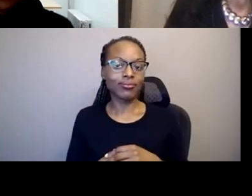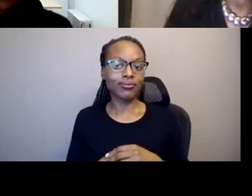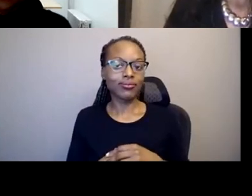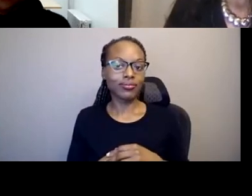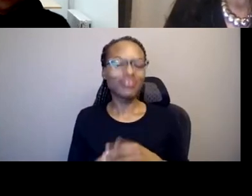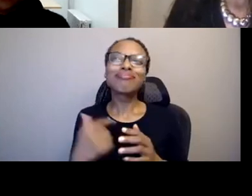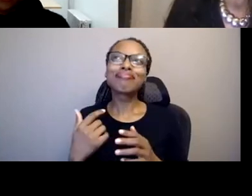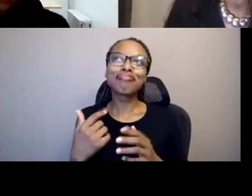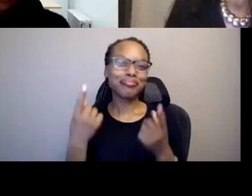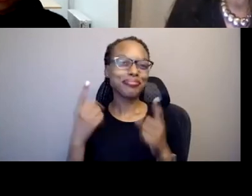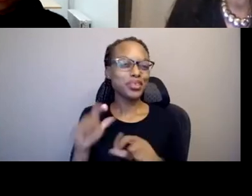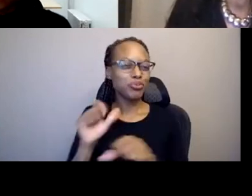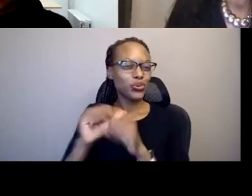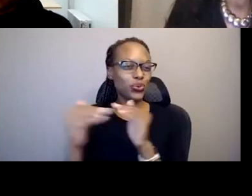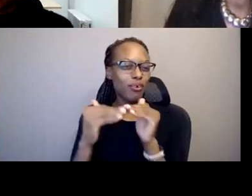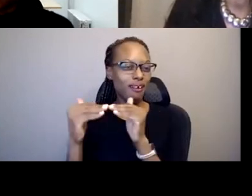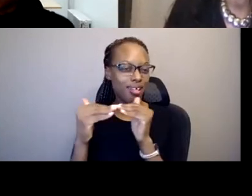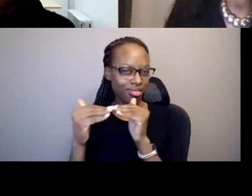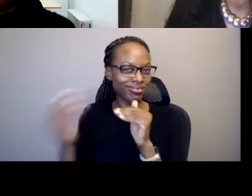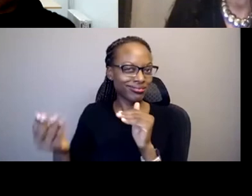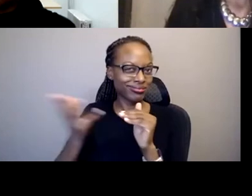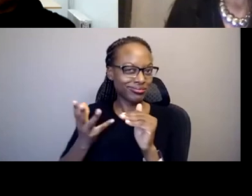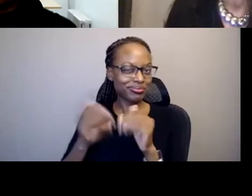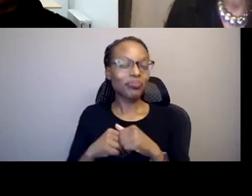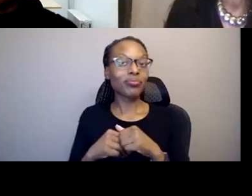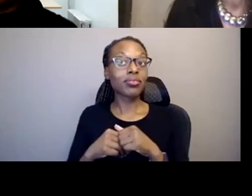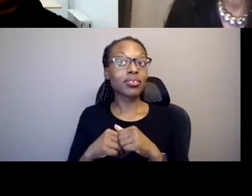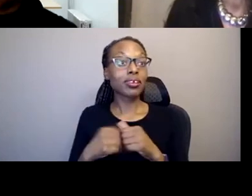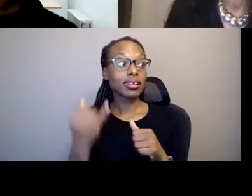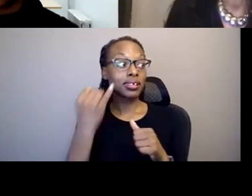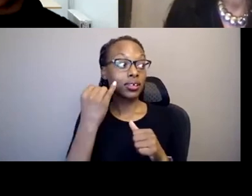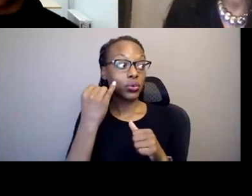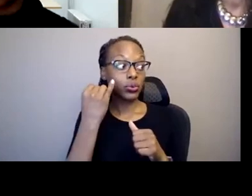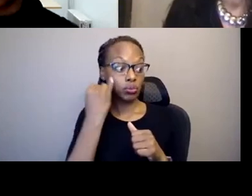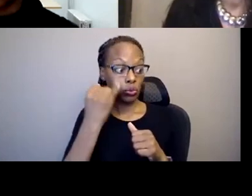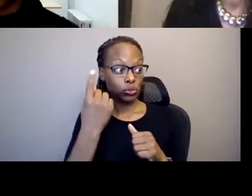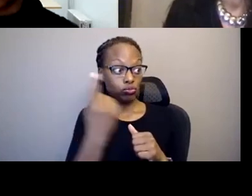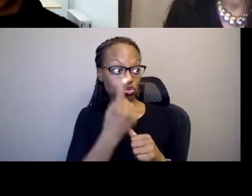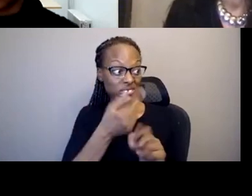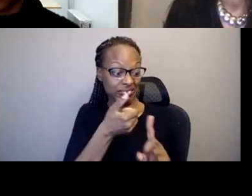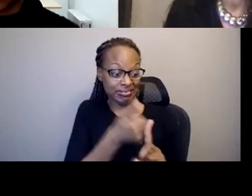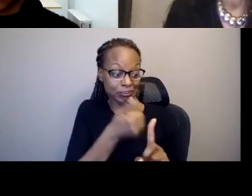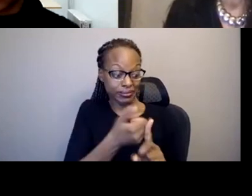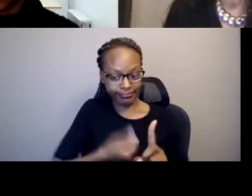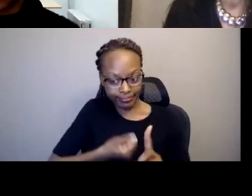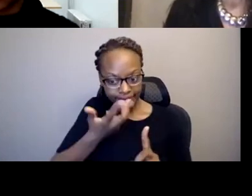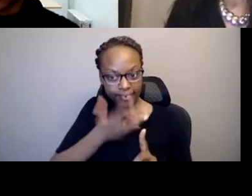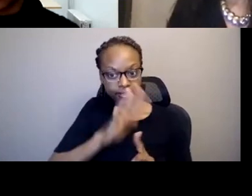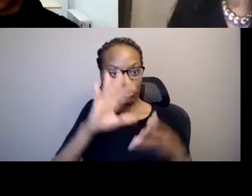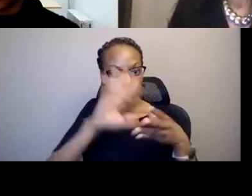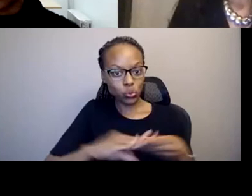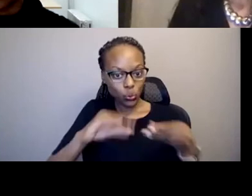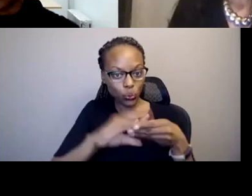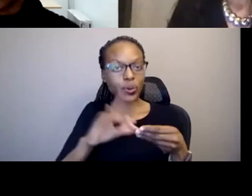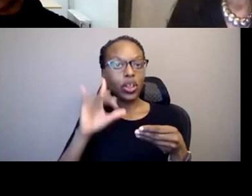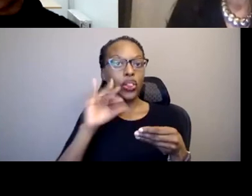that when somebody tells their story, that it creates sacred space. And I found that to be such a resonant and wonderful and